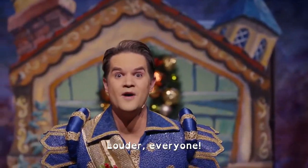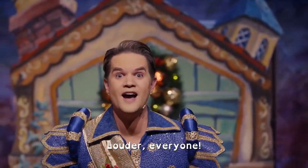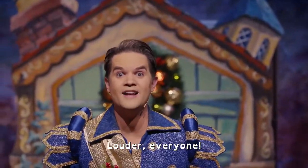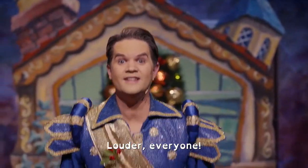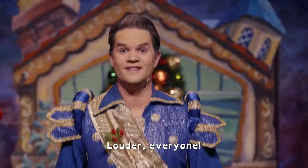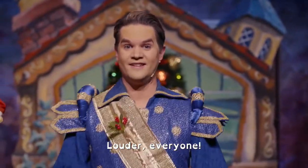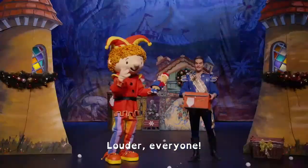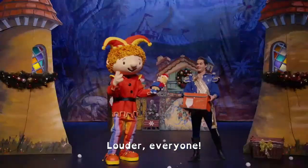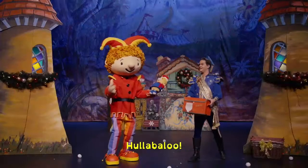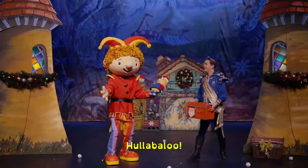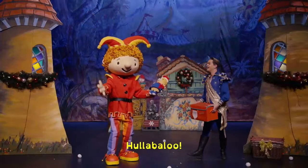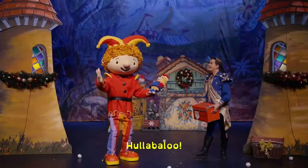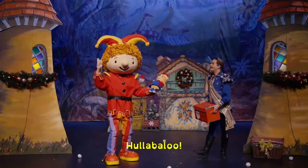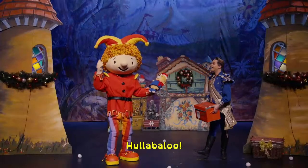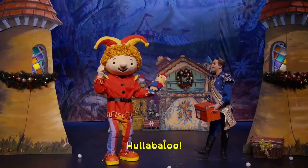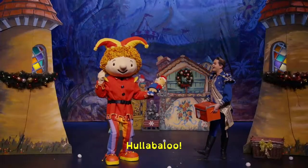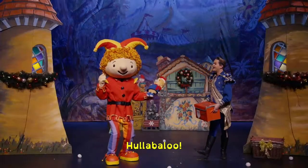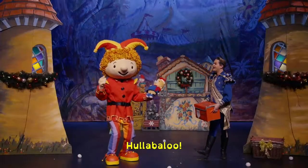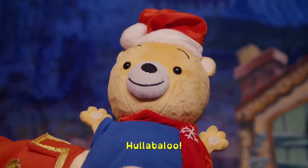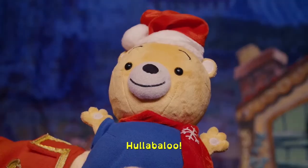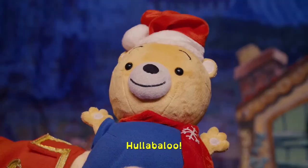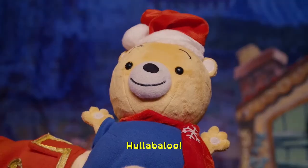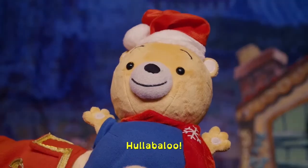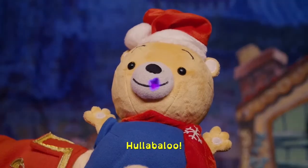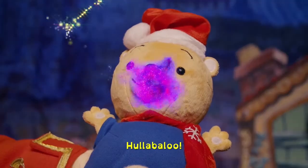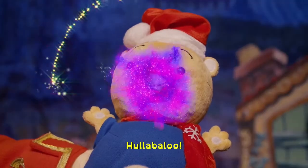Louder, everyone!